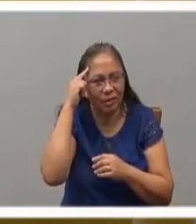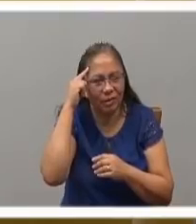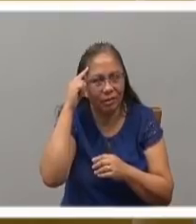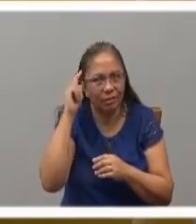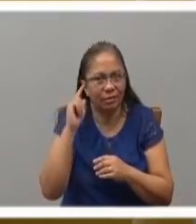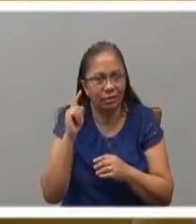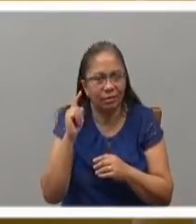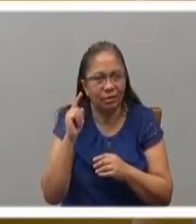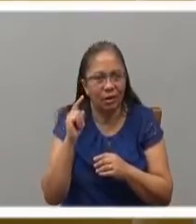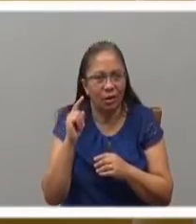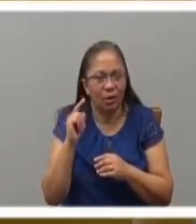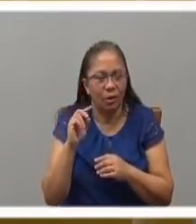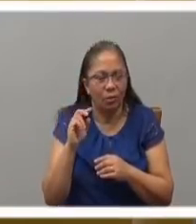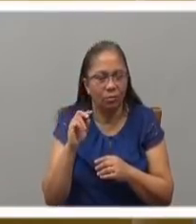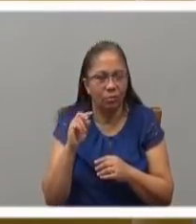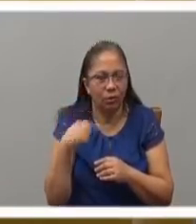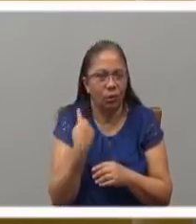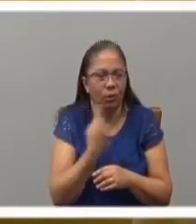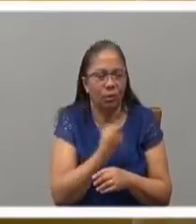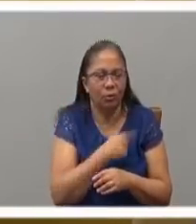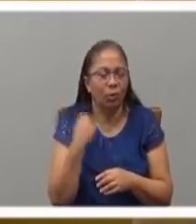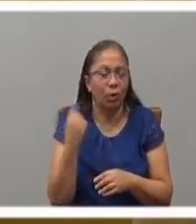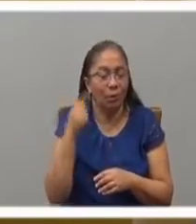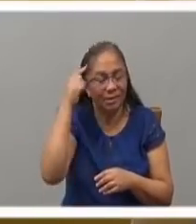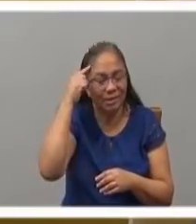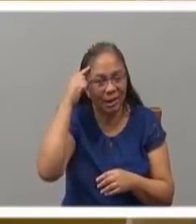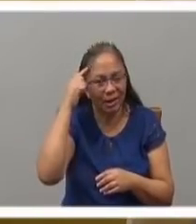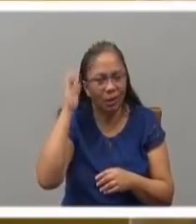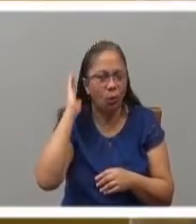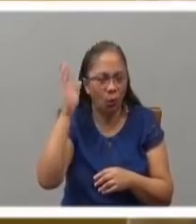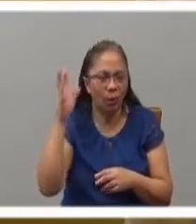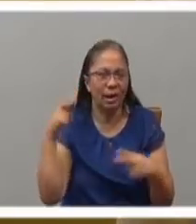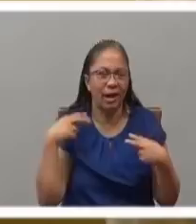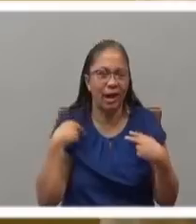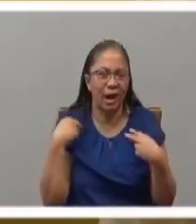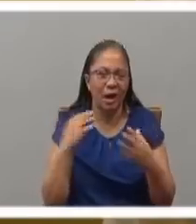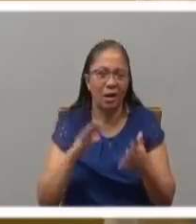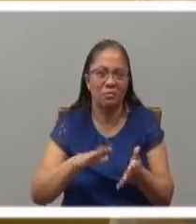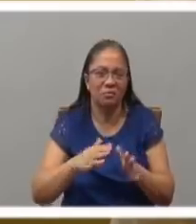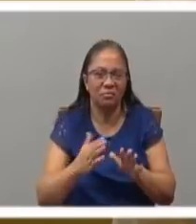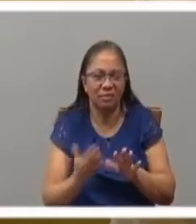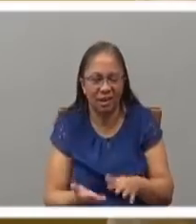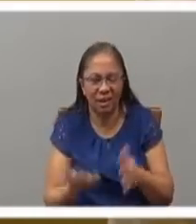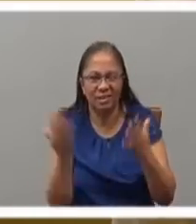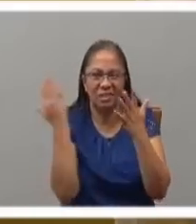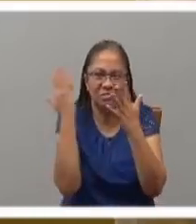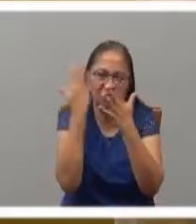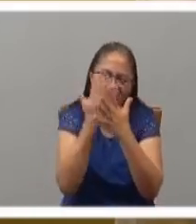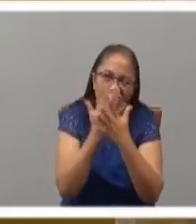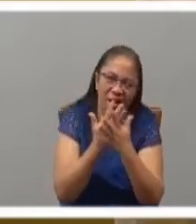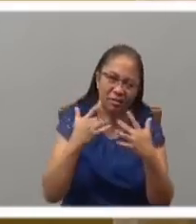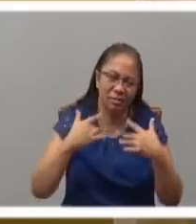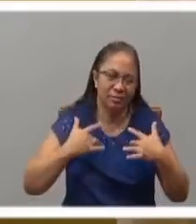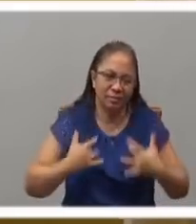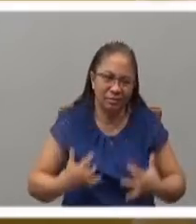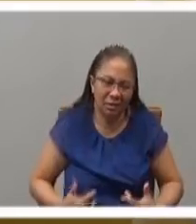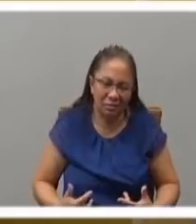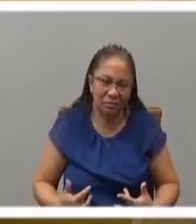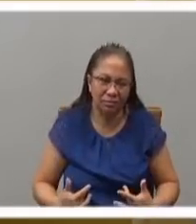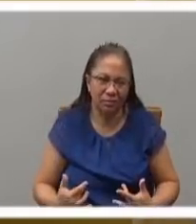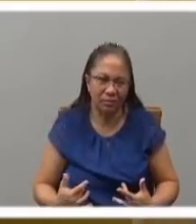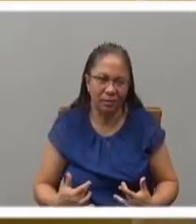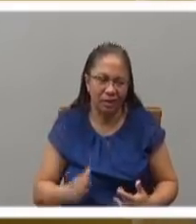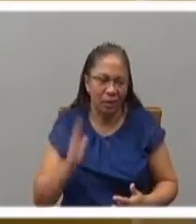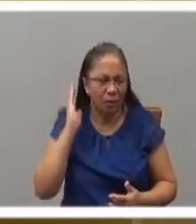anticipate hostility, oppositions, failure, despair, and desolation in the Christian life. We must anticipate